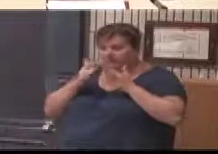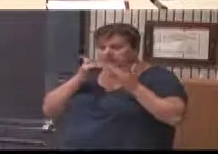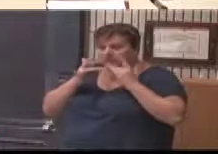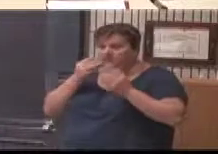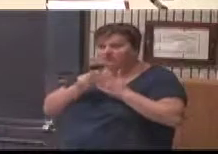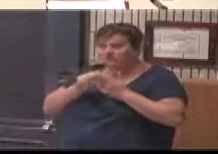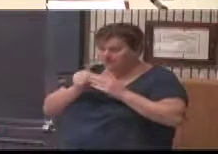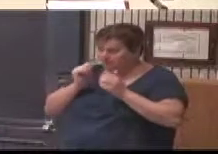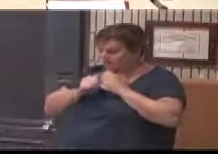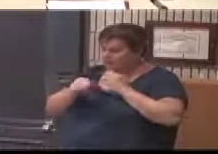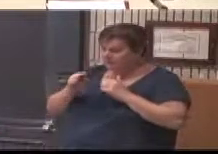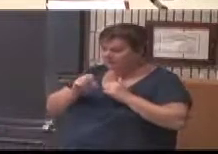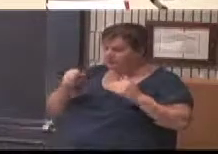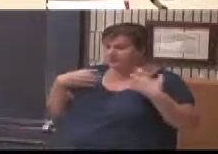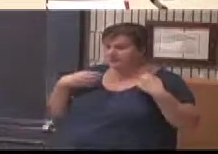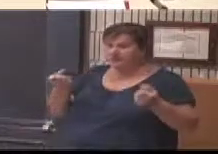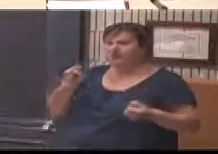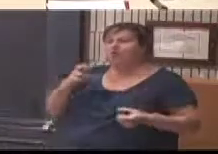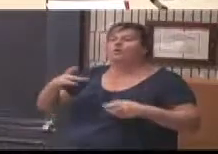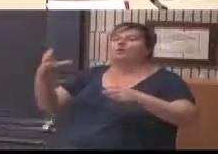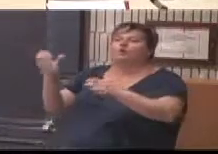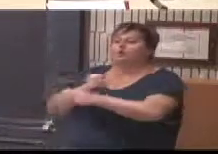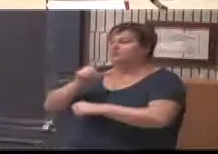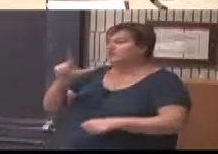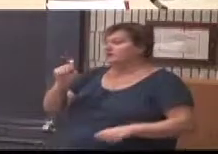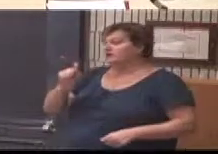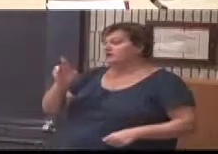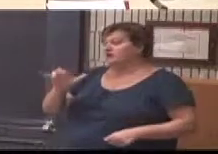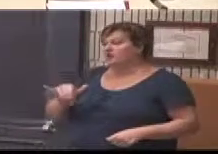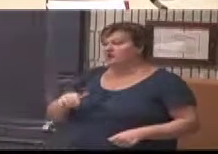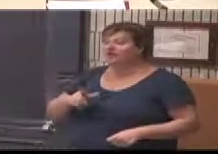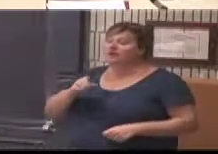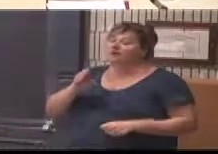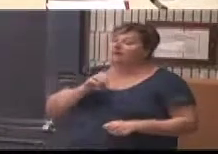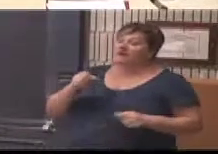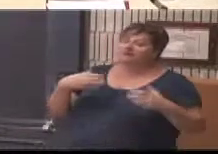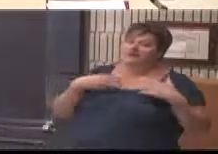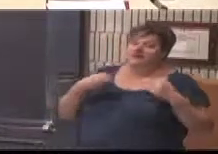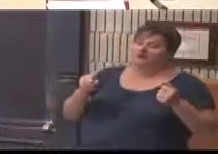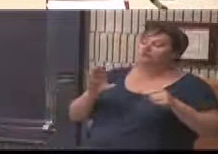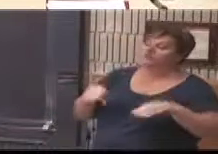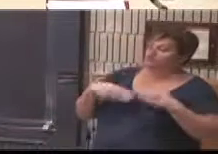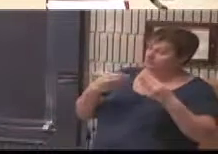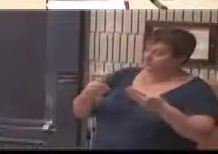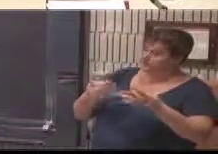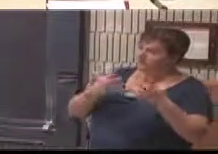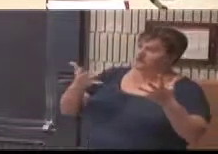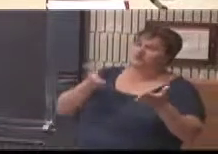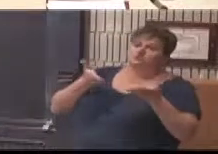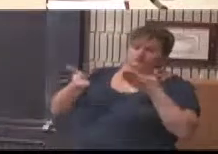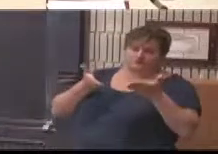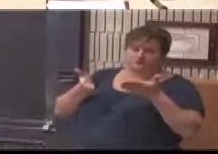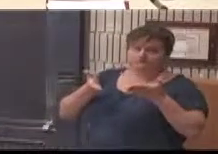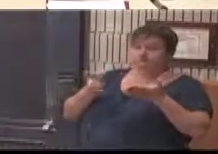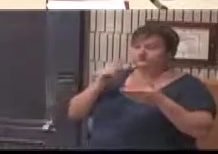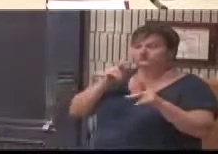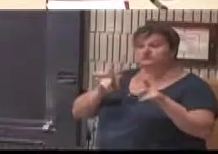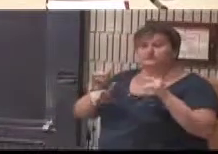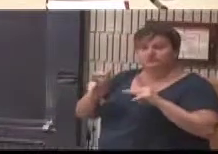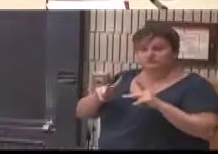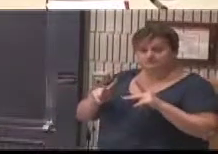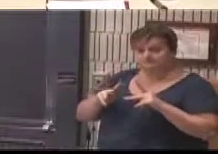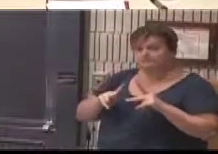you can qualify for mass health, or you need to win the lottery. Mass health actually does provide a good amount of services for